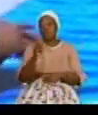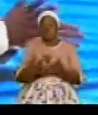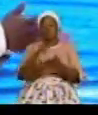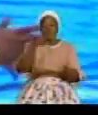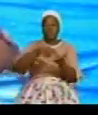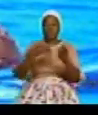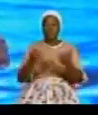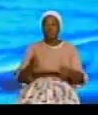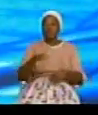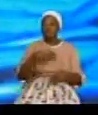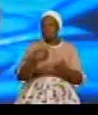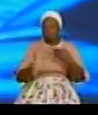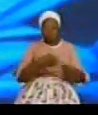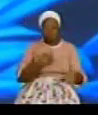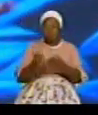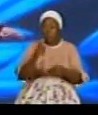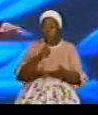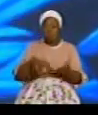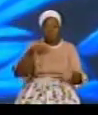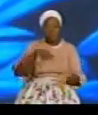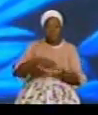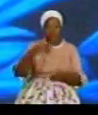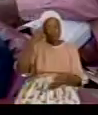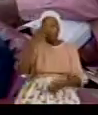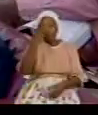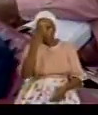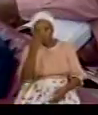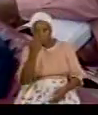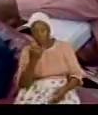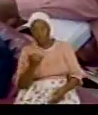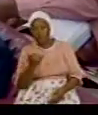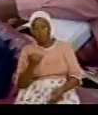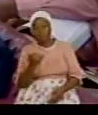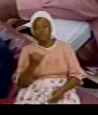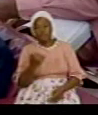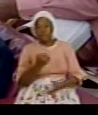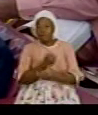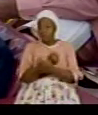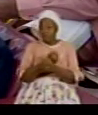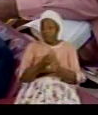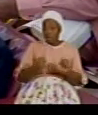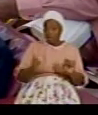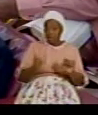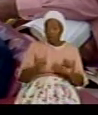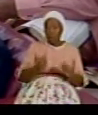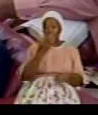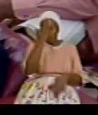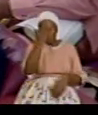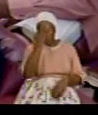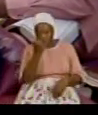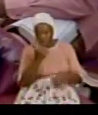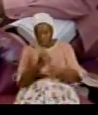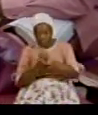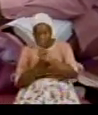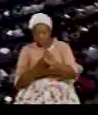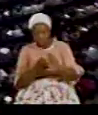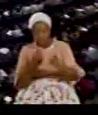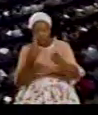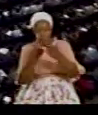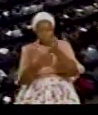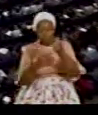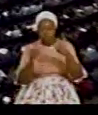stand, whatever you stand for. Why? Saved? Why? Holding on